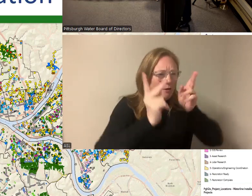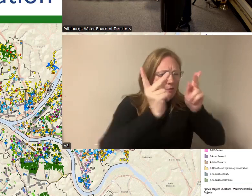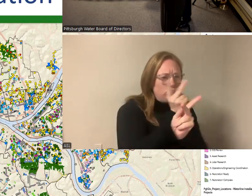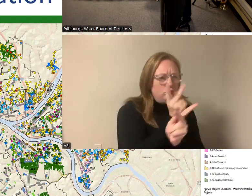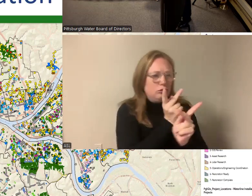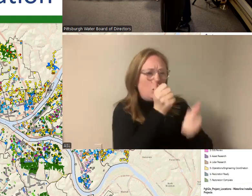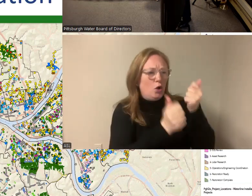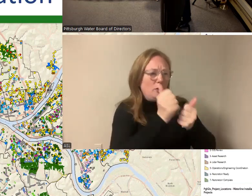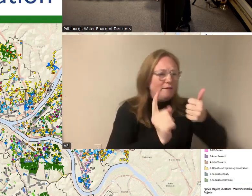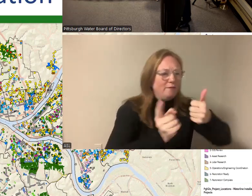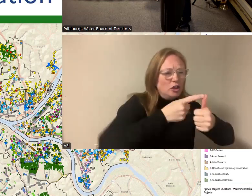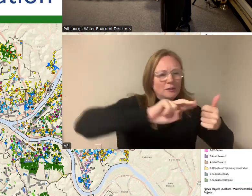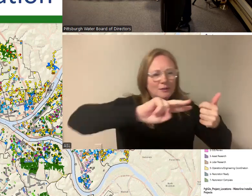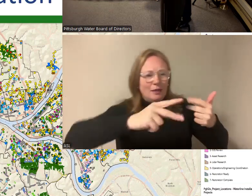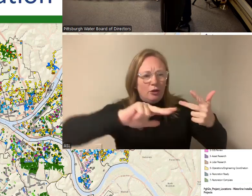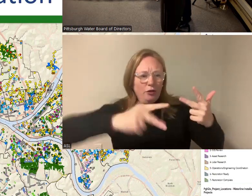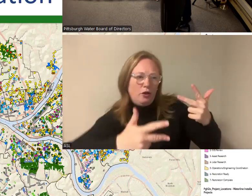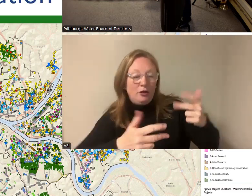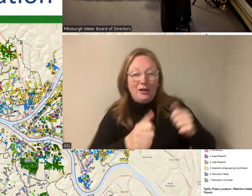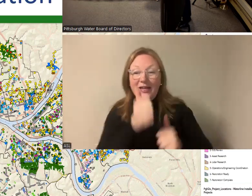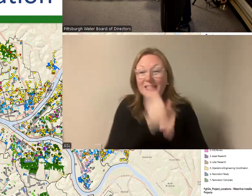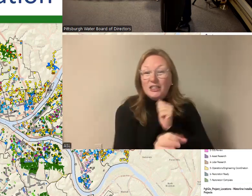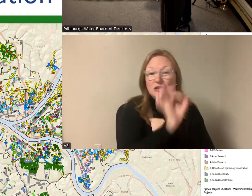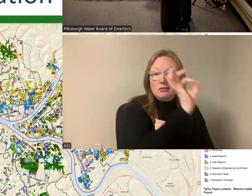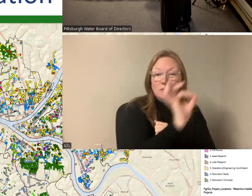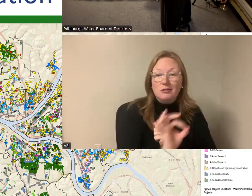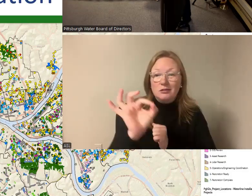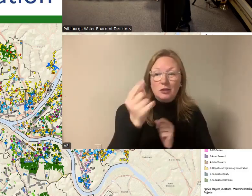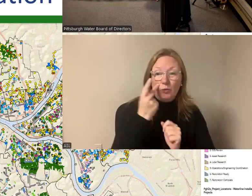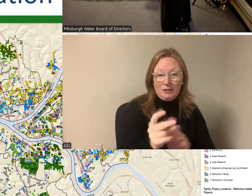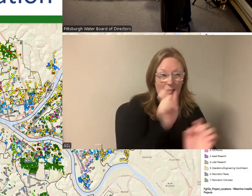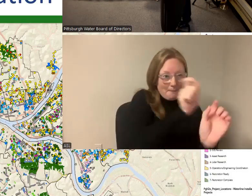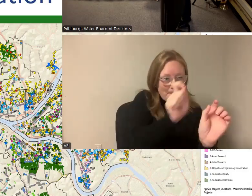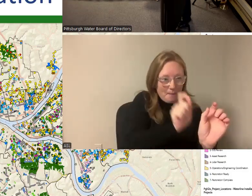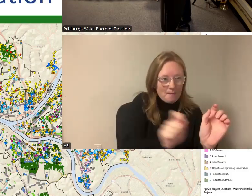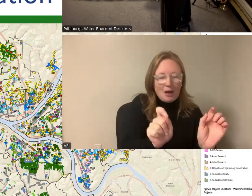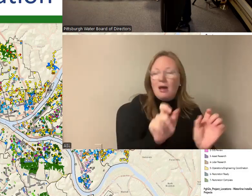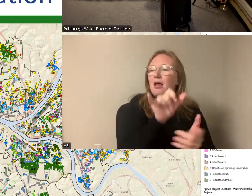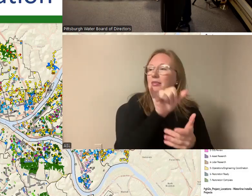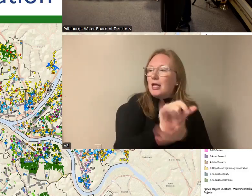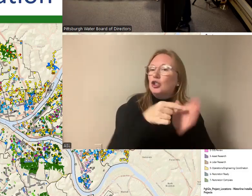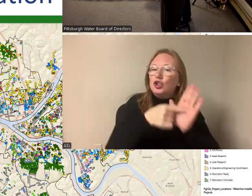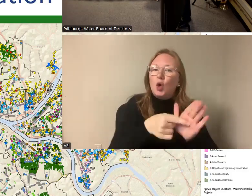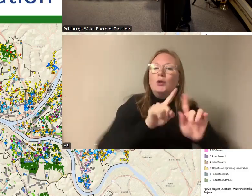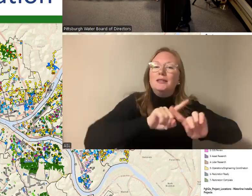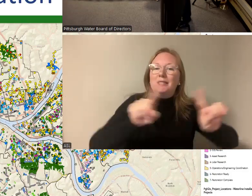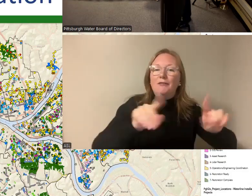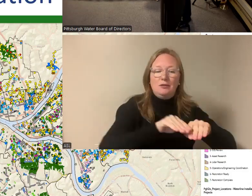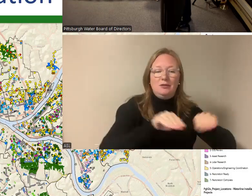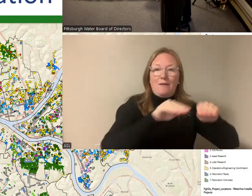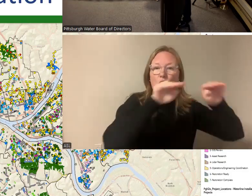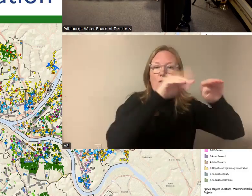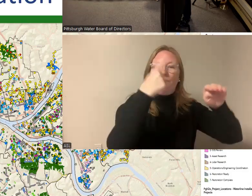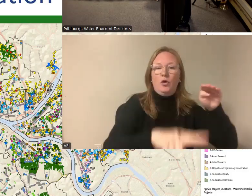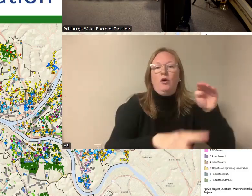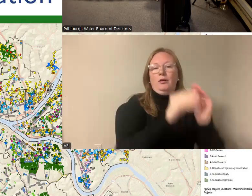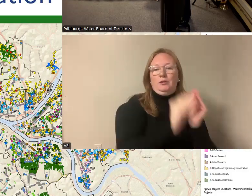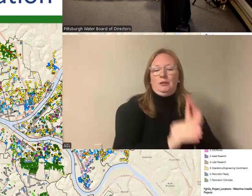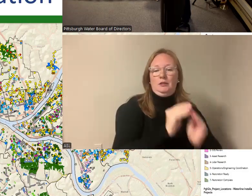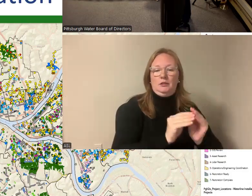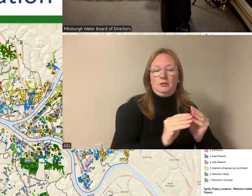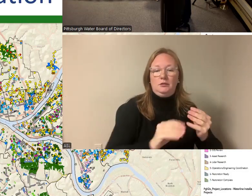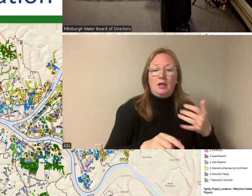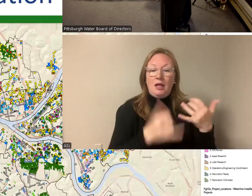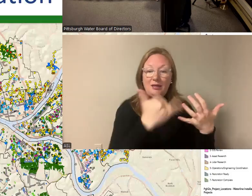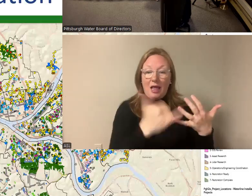restoration contract work. Each dot represents a site at a different stage of completion, with yellow dots indicating locations currently